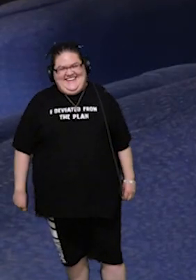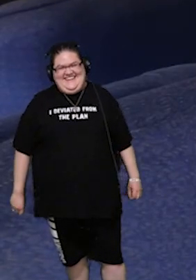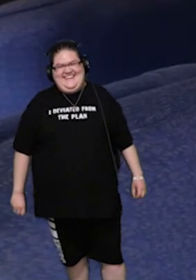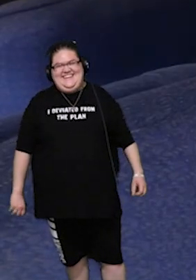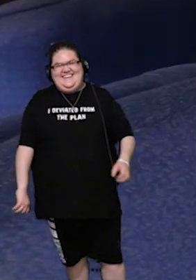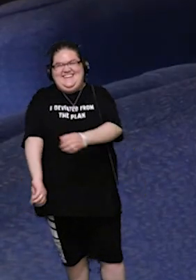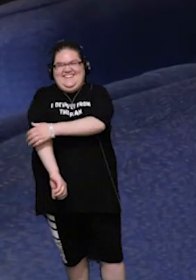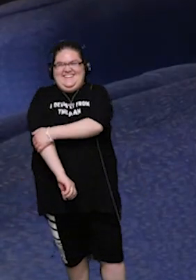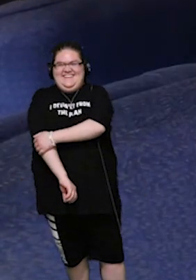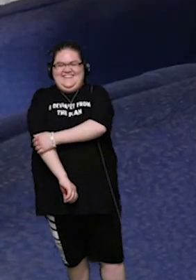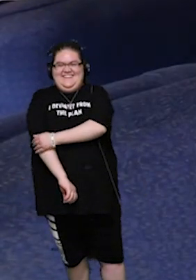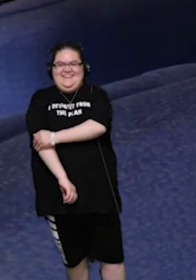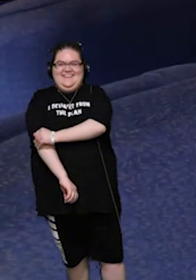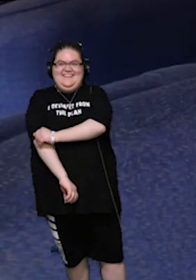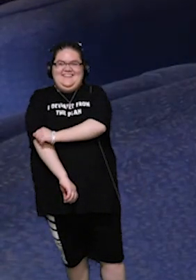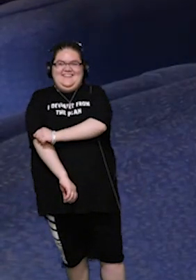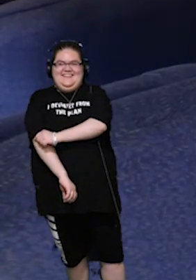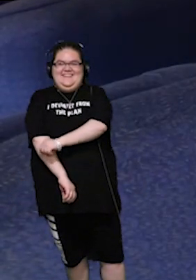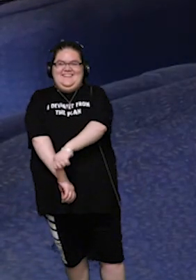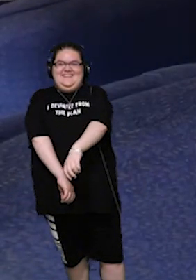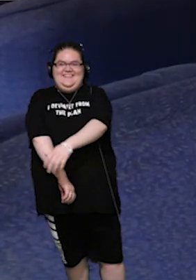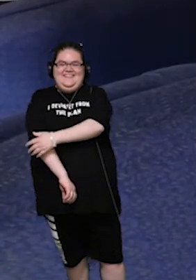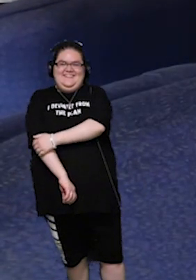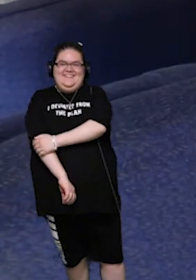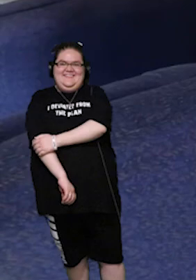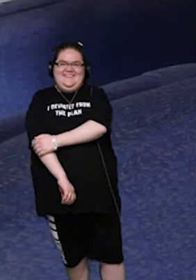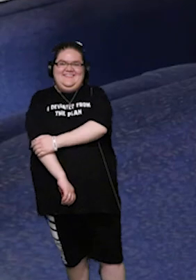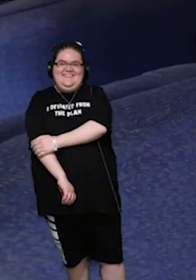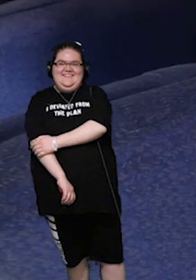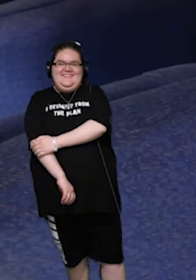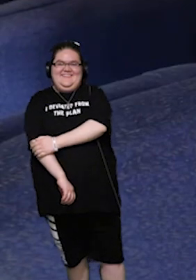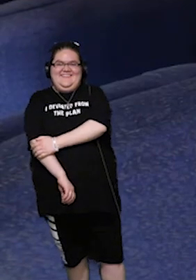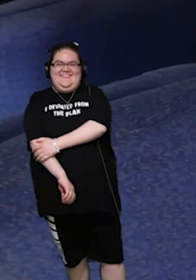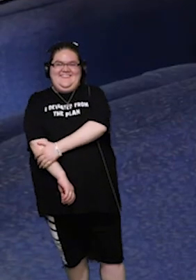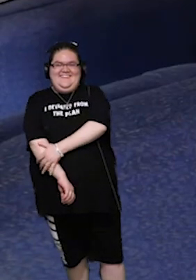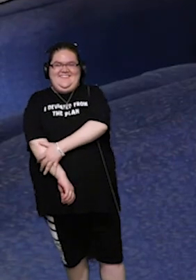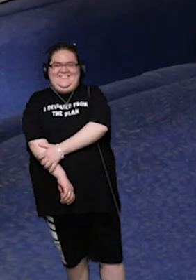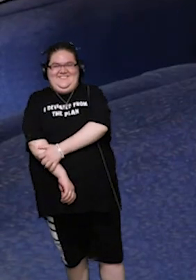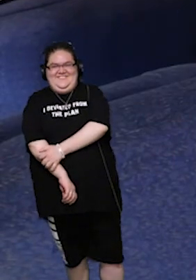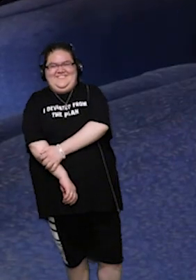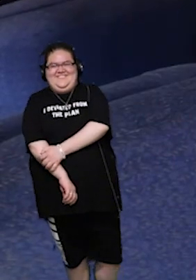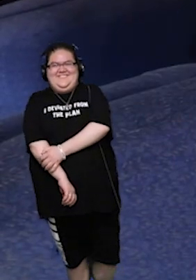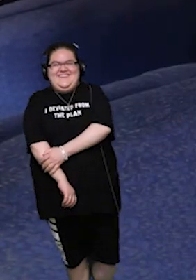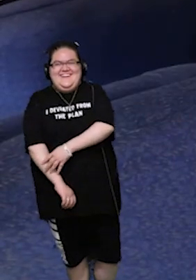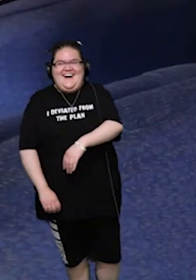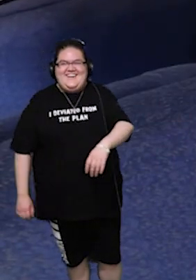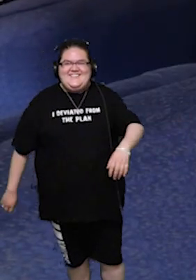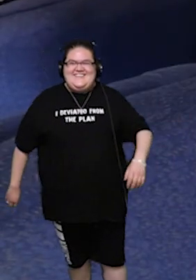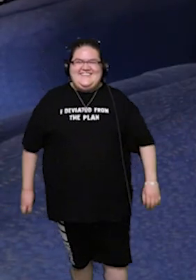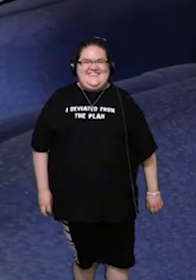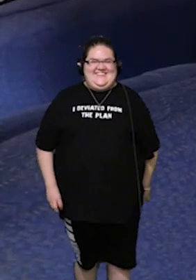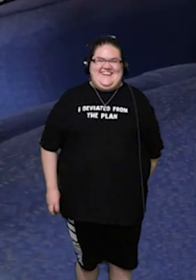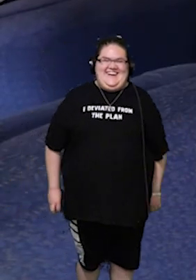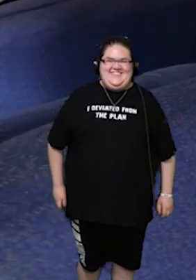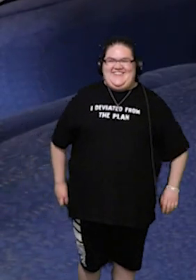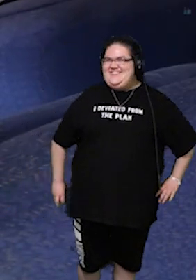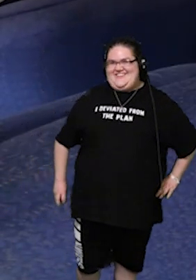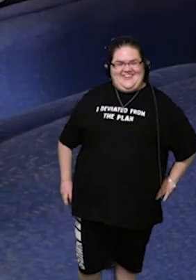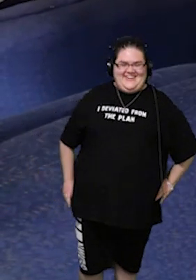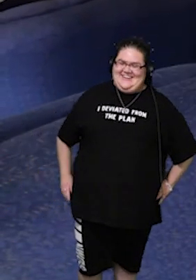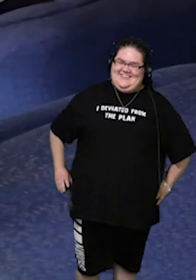No, I'm not having this. I'm a seeker. Just trying to figure out why there's a camera here. I know. I wonder where there's a camera right here,